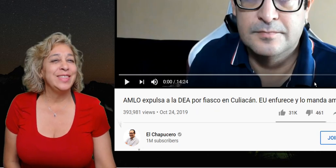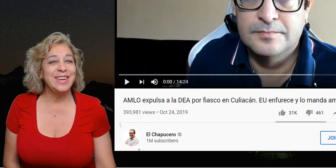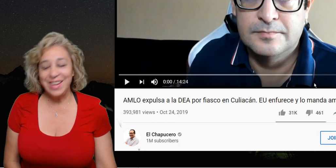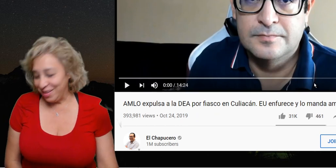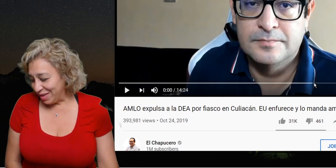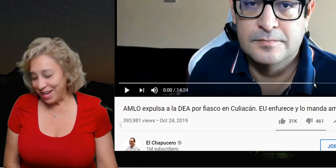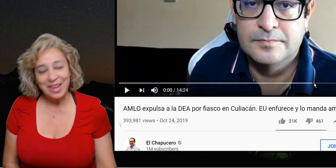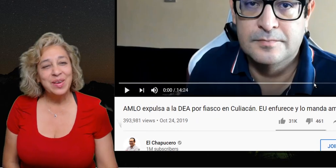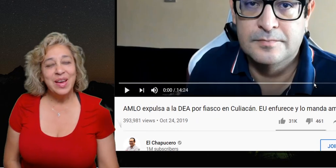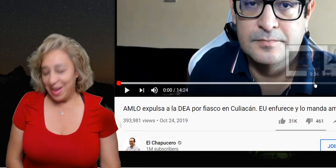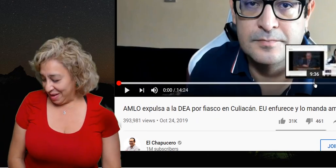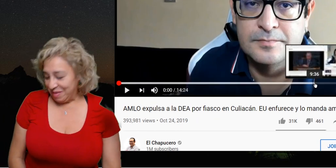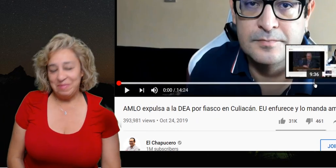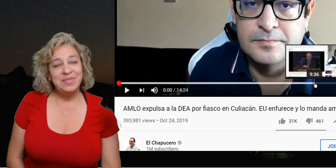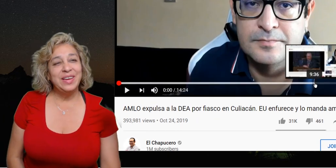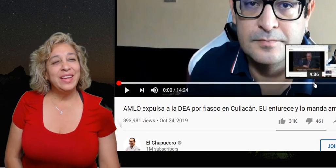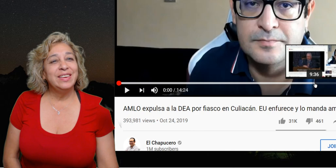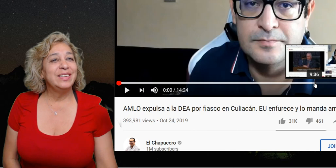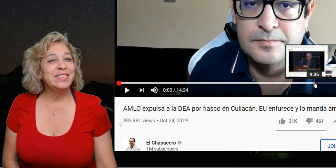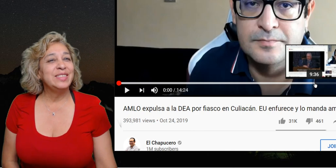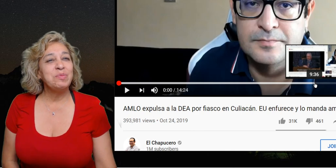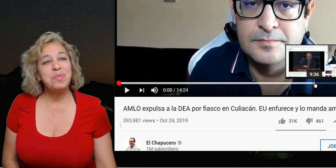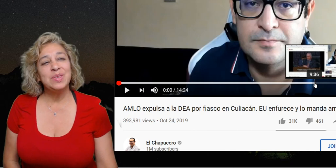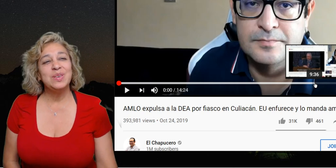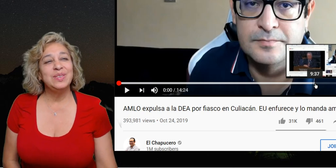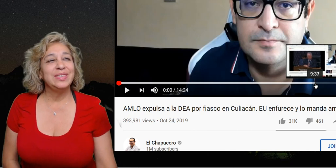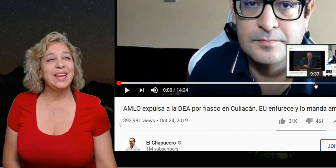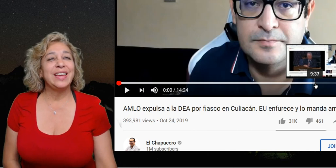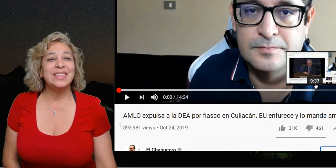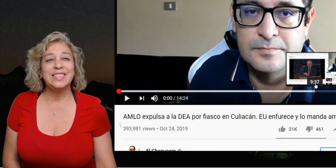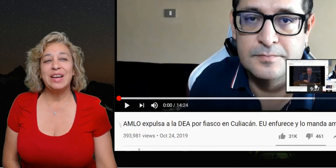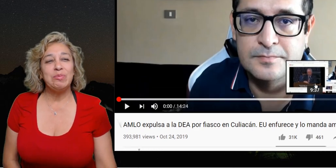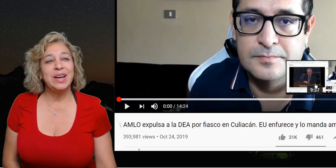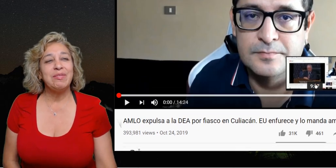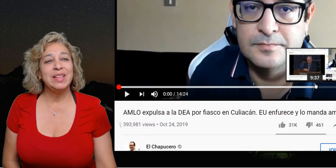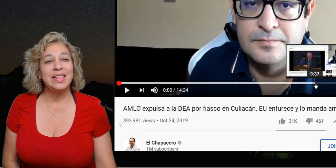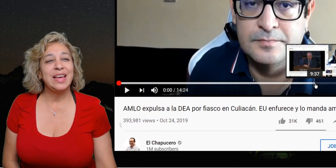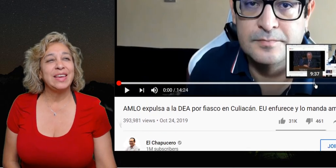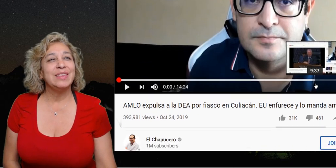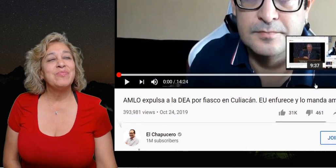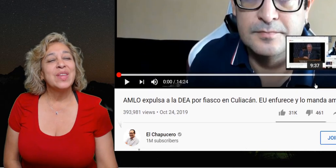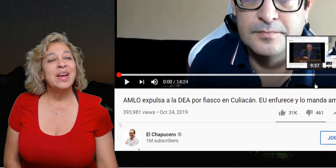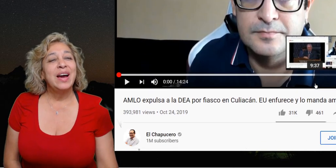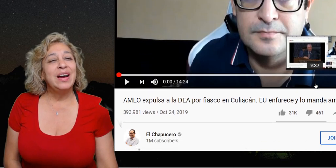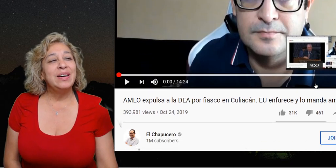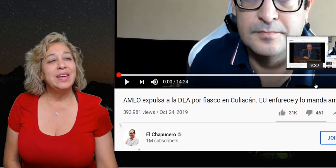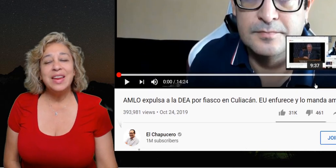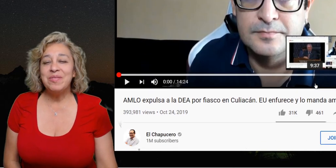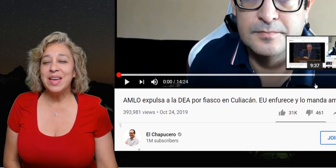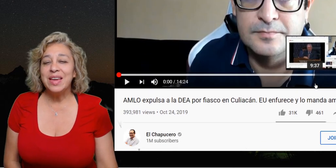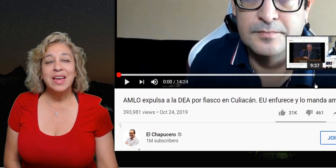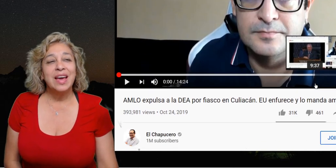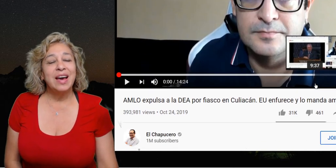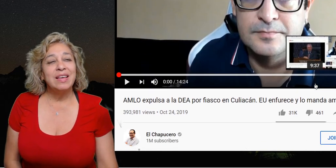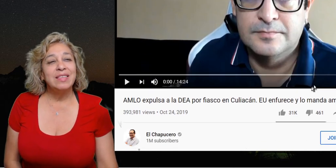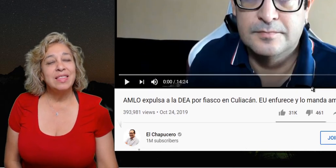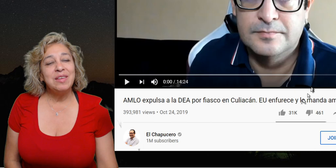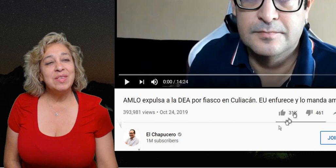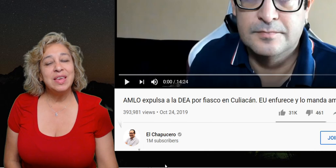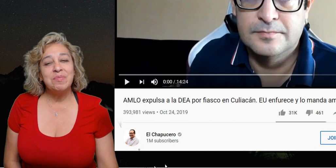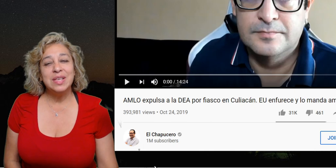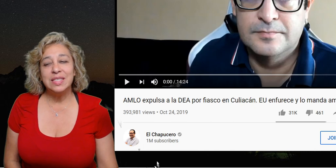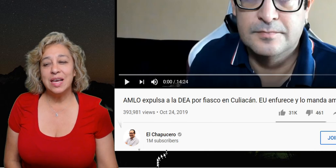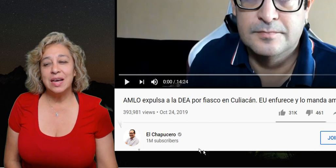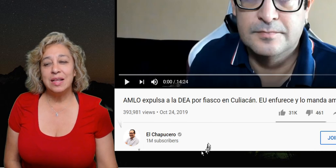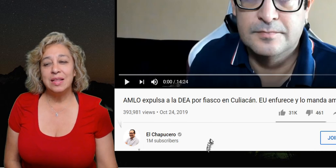down to the nitty-gritty. And some people don't like his style, but I really like it. Anyway, the thing